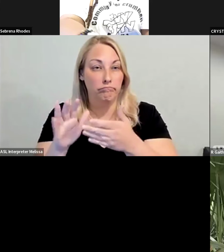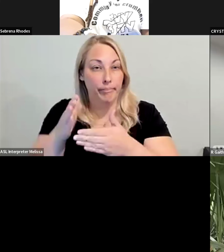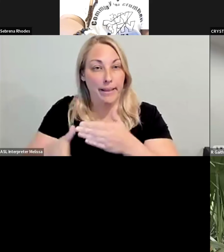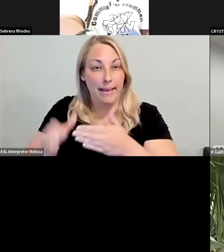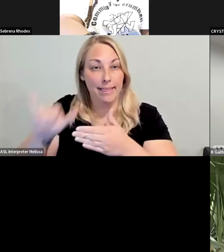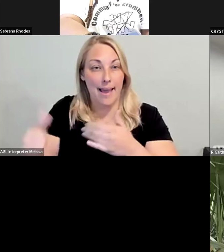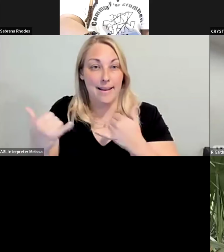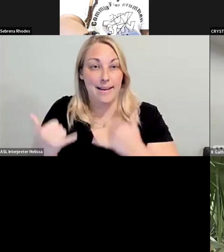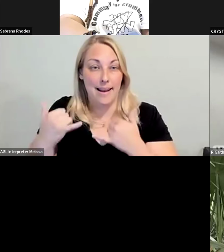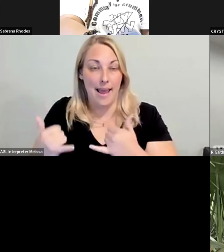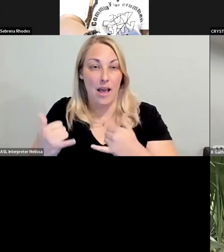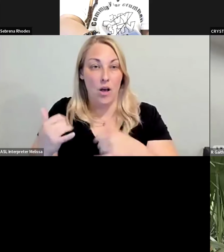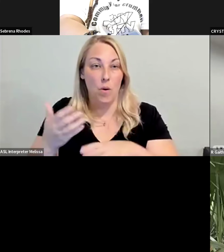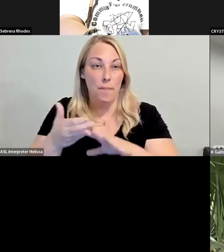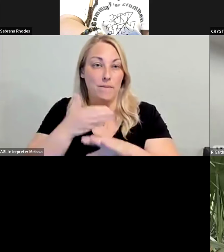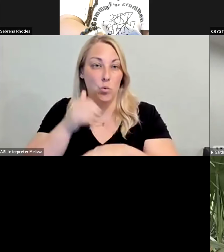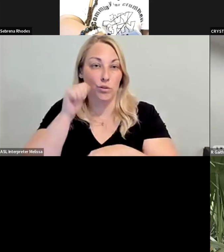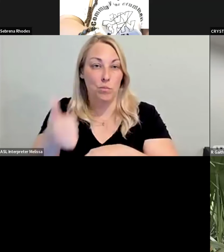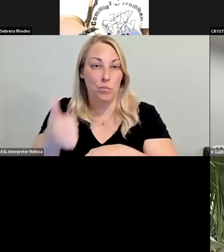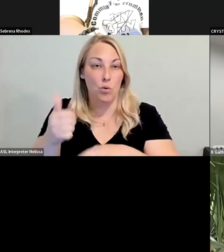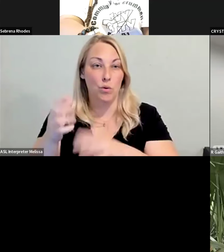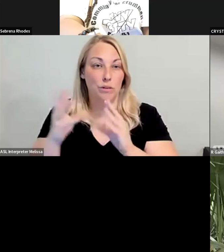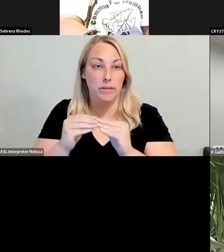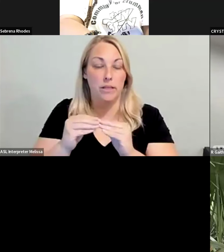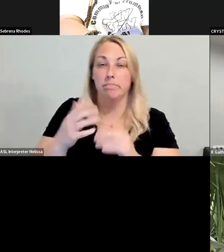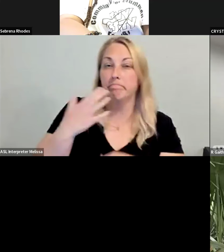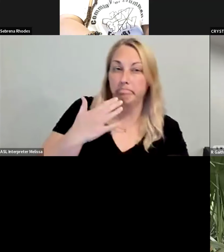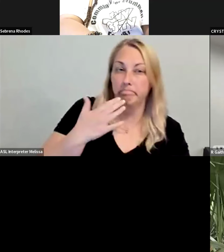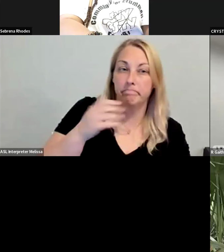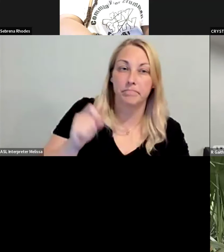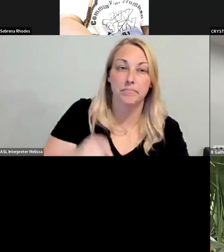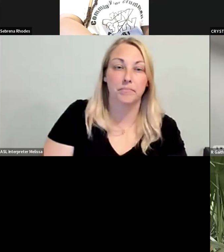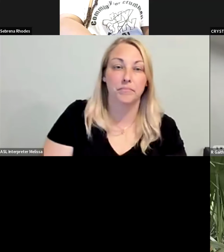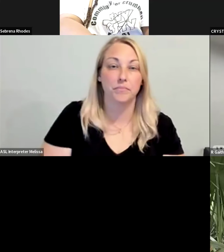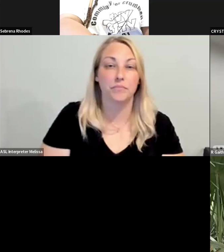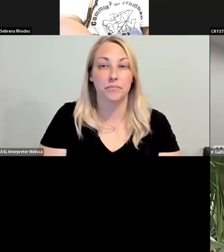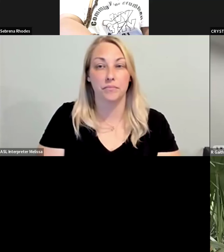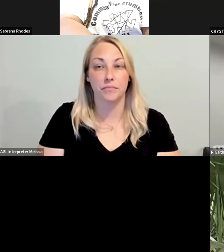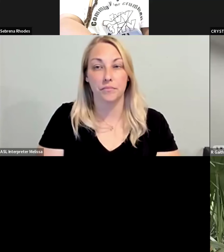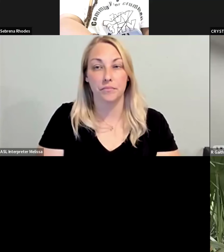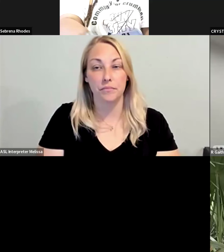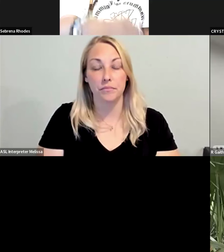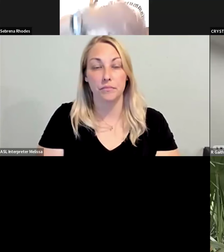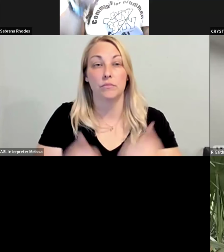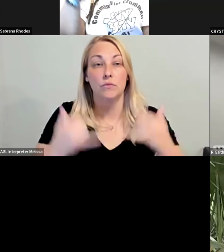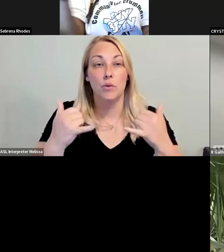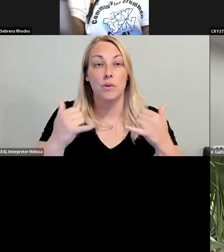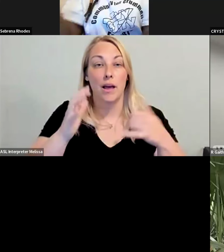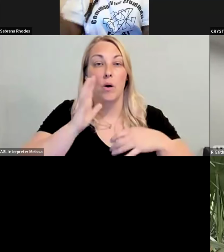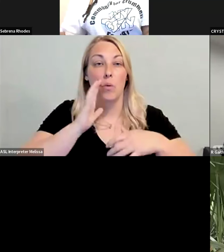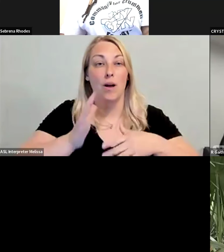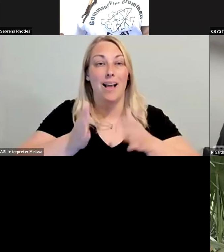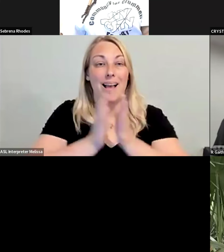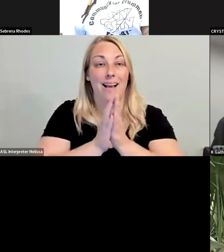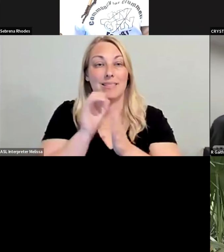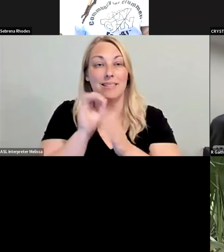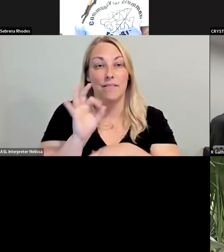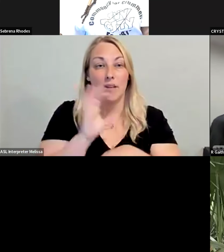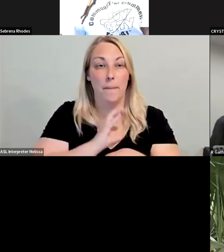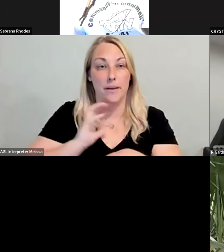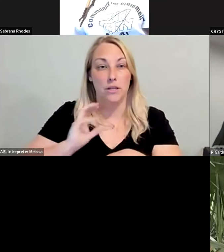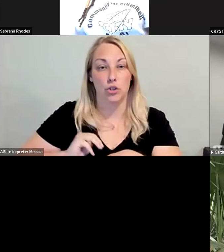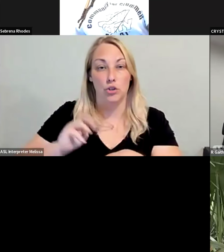Perfect. Thank you, gentlemen. Thank you for your time. With that being said, I'll ask if Commissioner Rhodes can take over the meeting